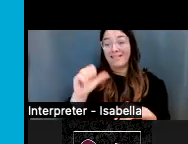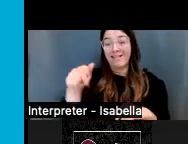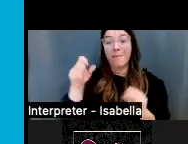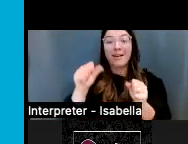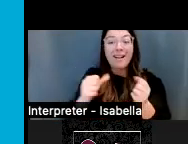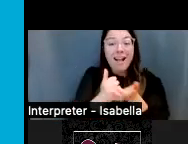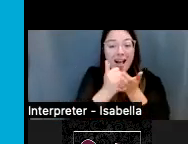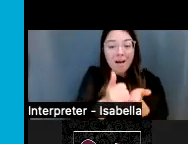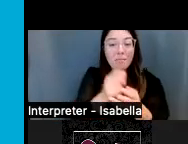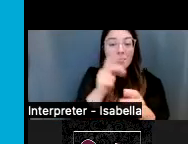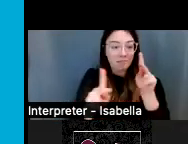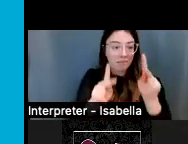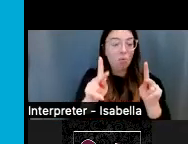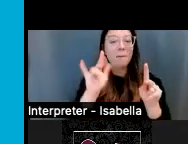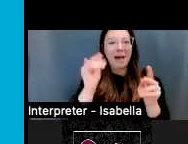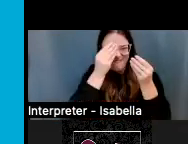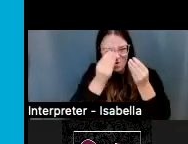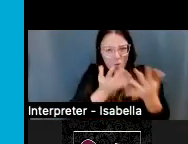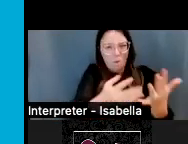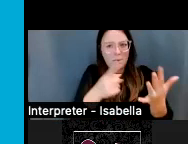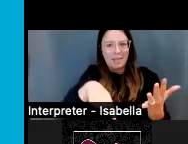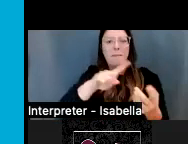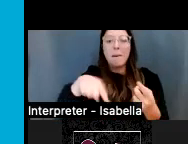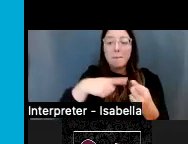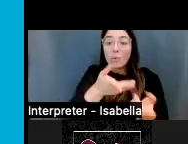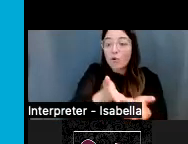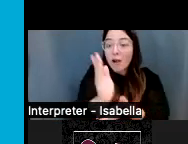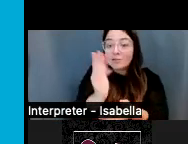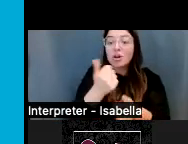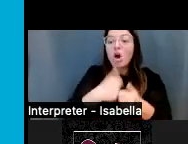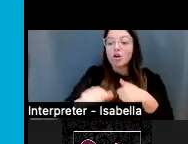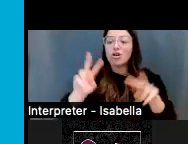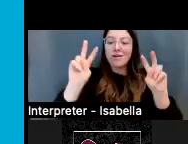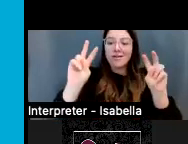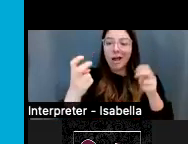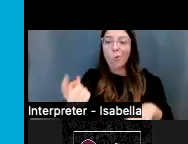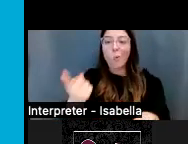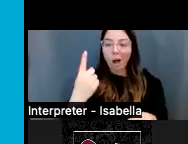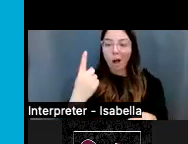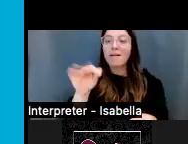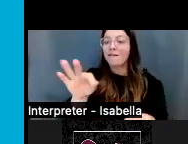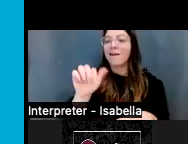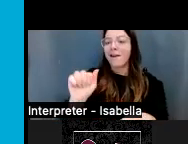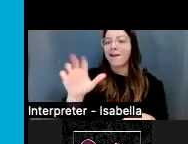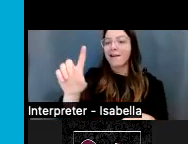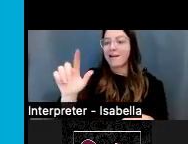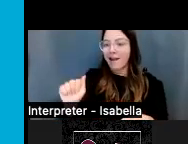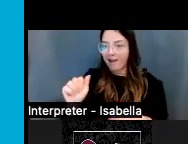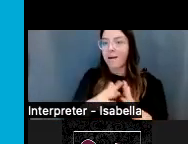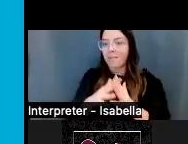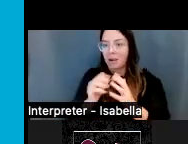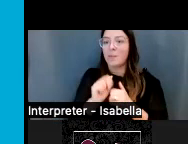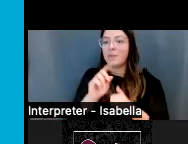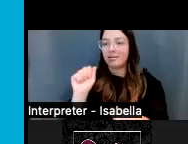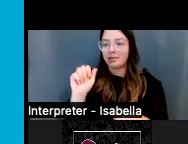about their rights under Title I of the Americans with Disabilities Act. And for those who aren't familiar, Title